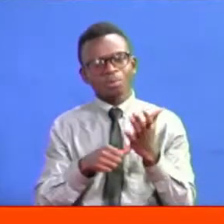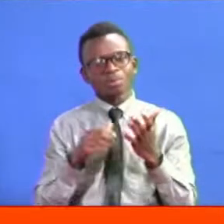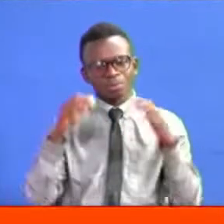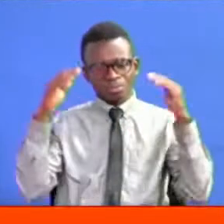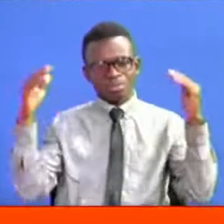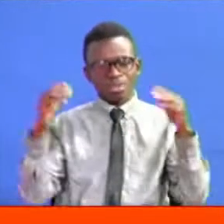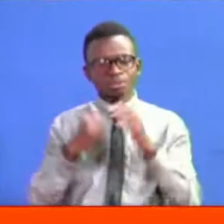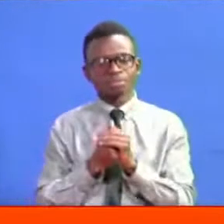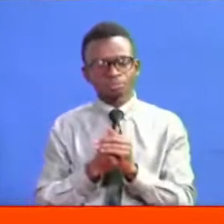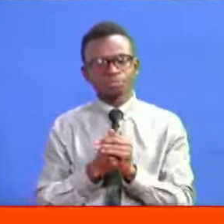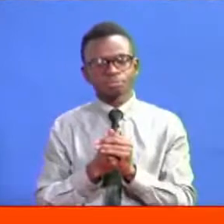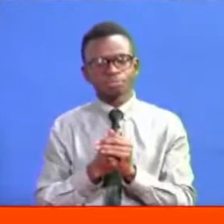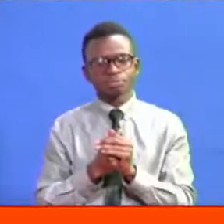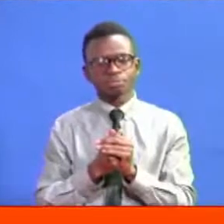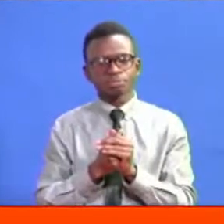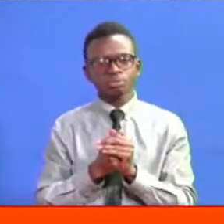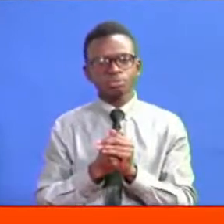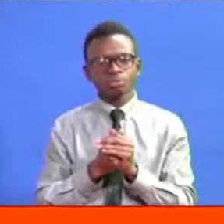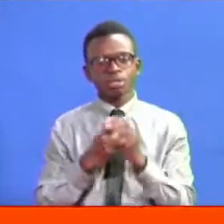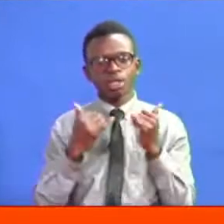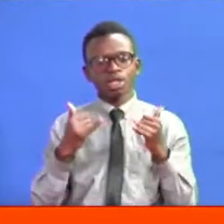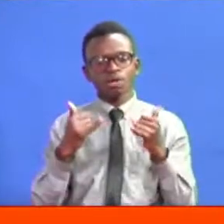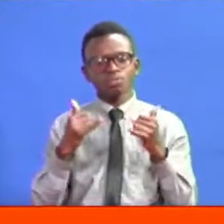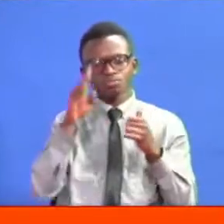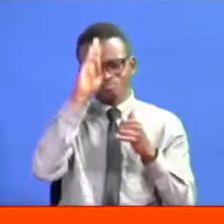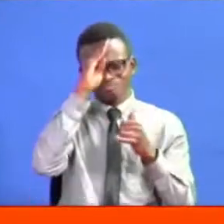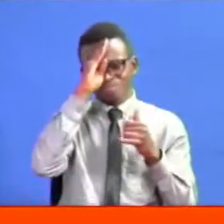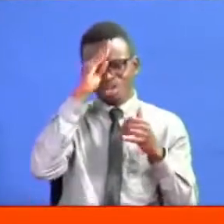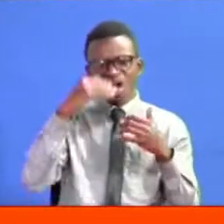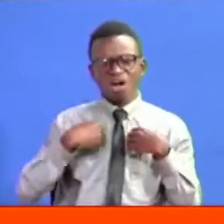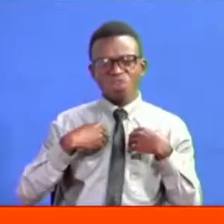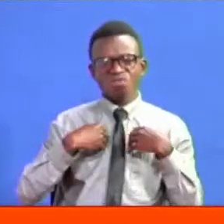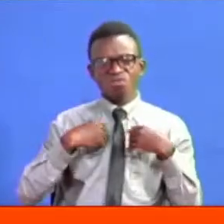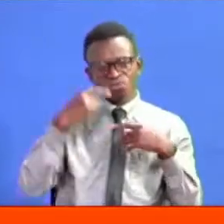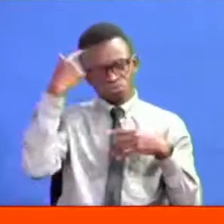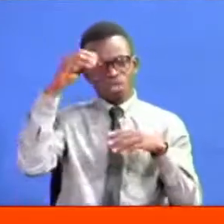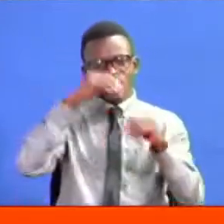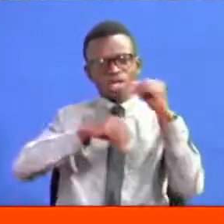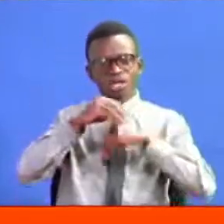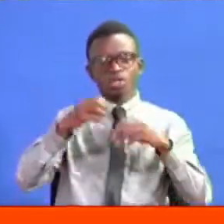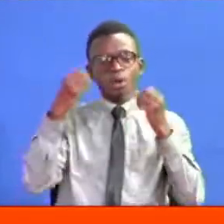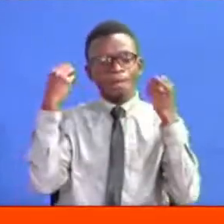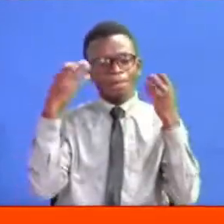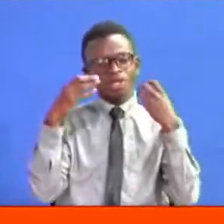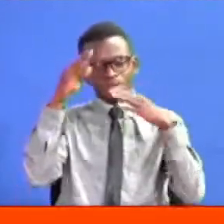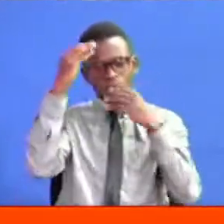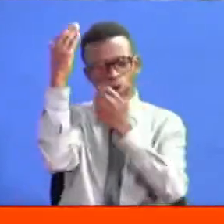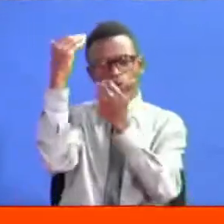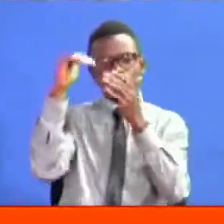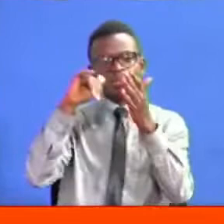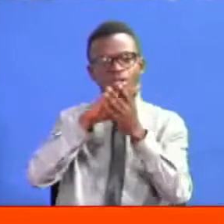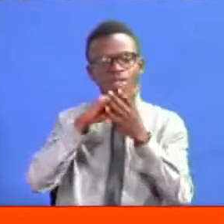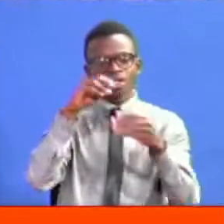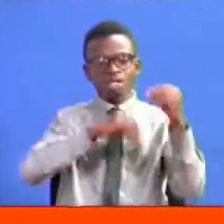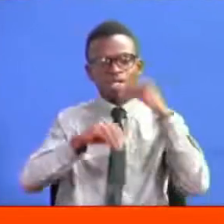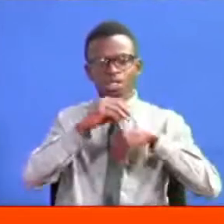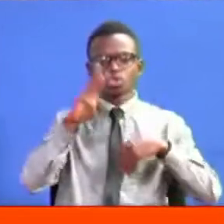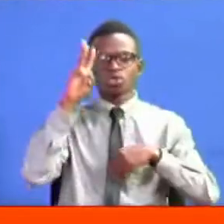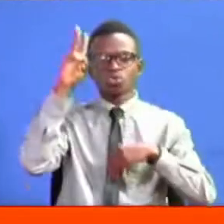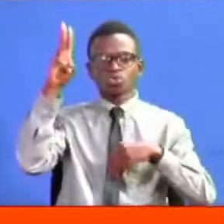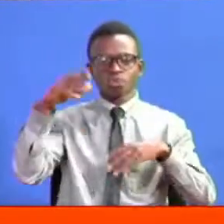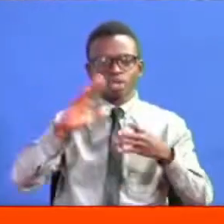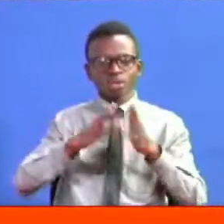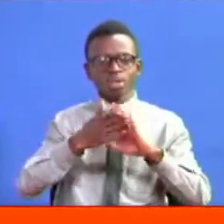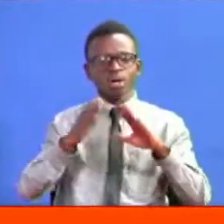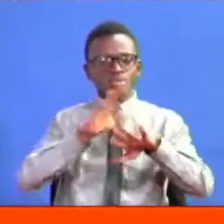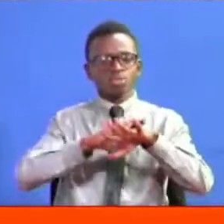IEBC, irrespective of the uncertainties surrounding the elections, many are still hoping that the elections will be transparent